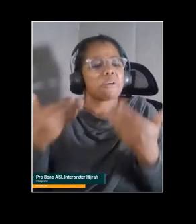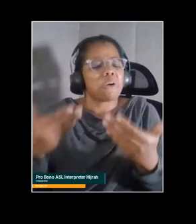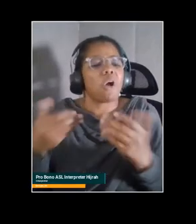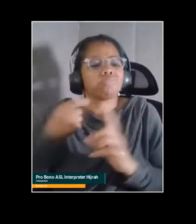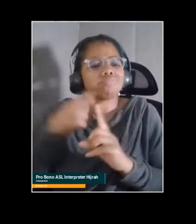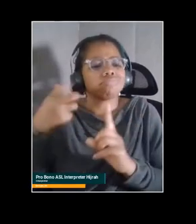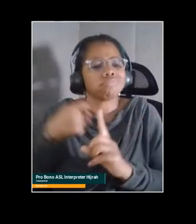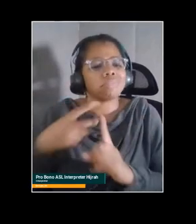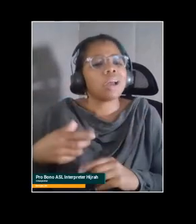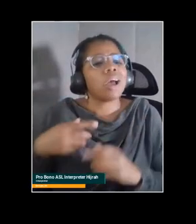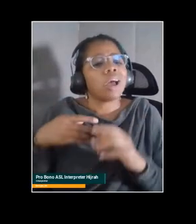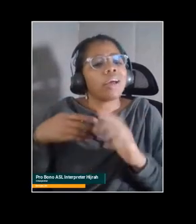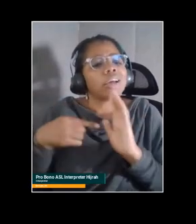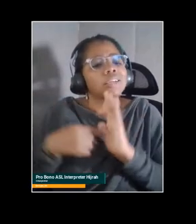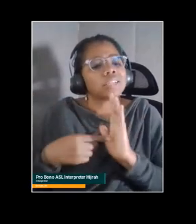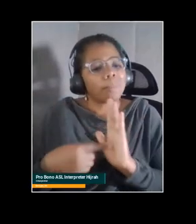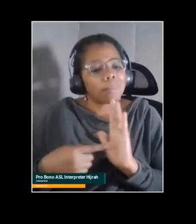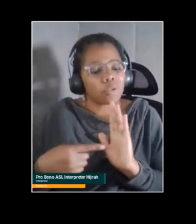example